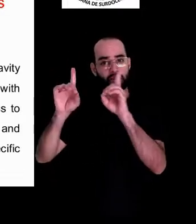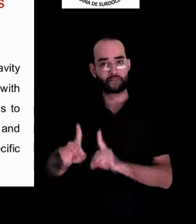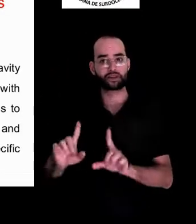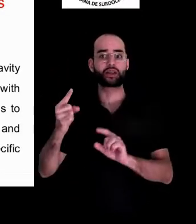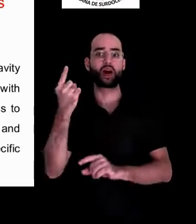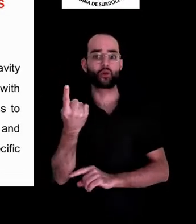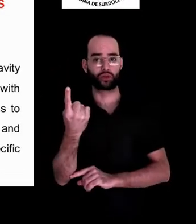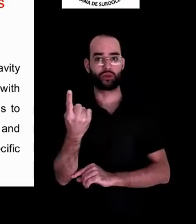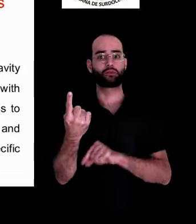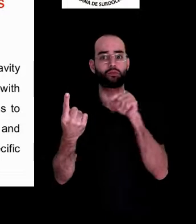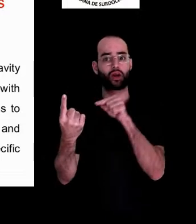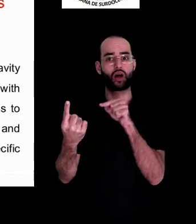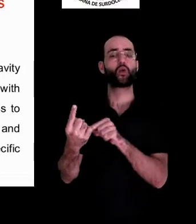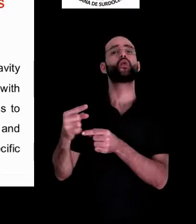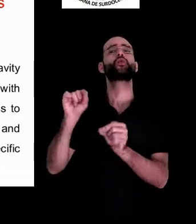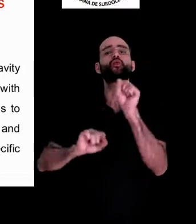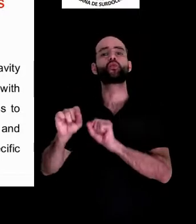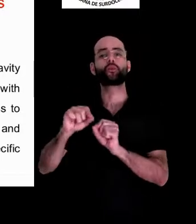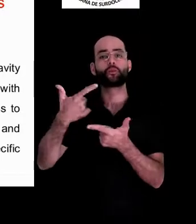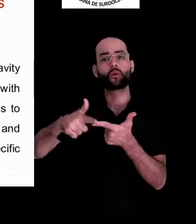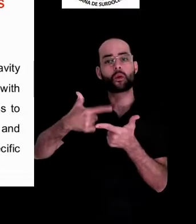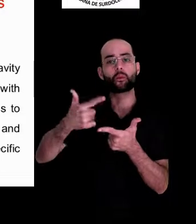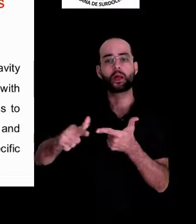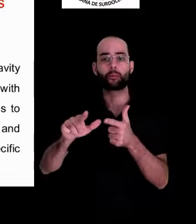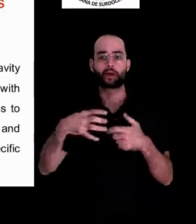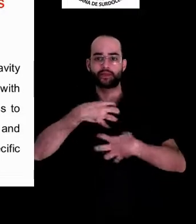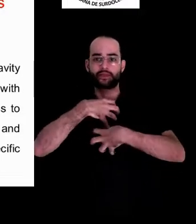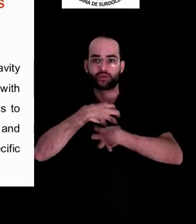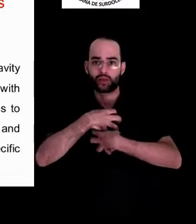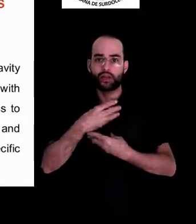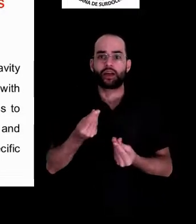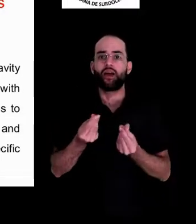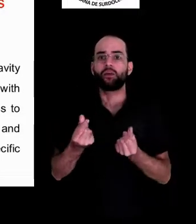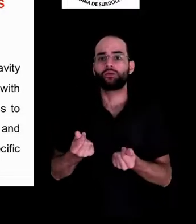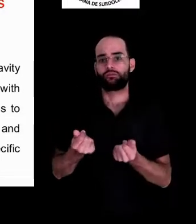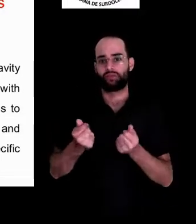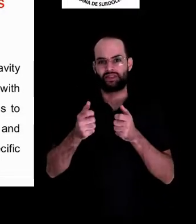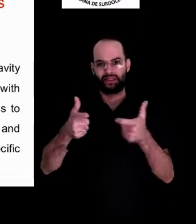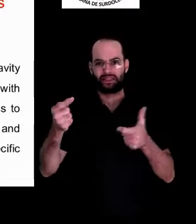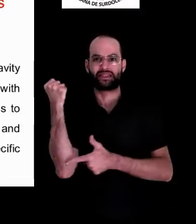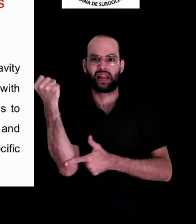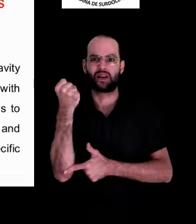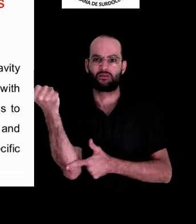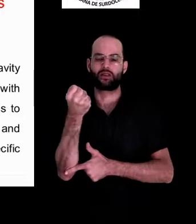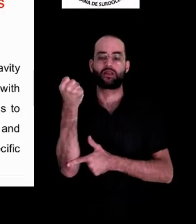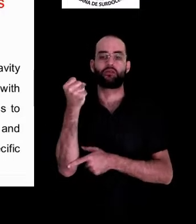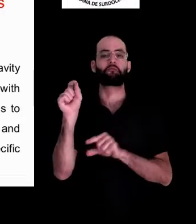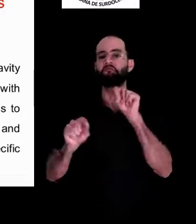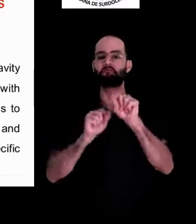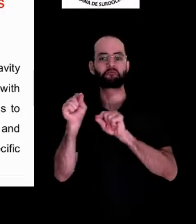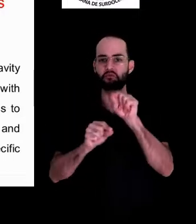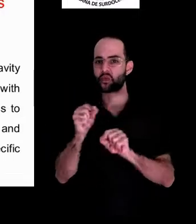gray with the writing World Federation of Deafblind, WFDB in